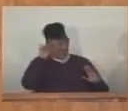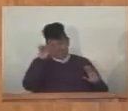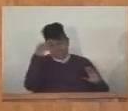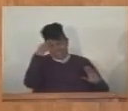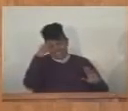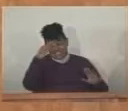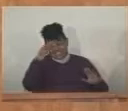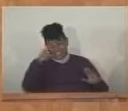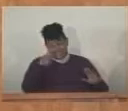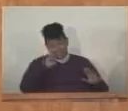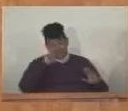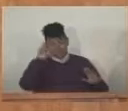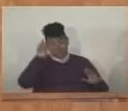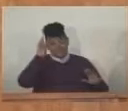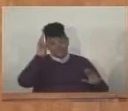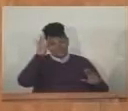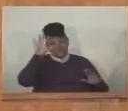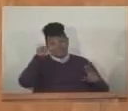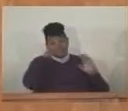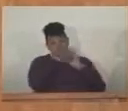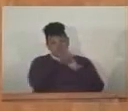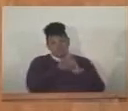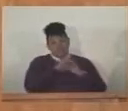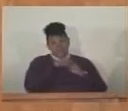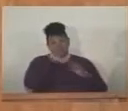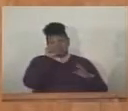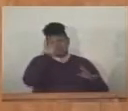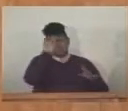2016, there were 265 murders in St. James.